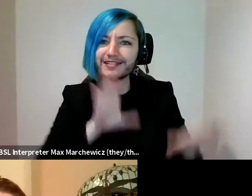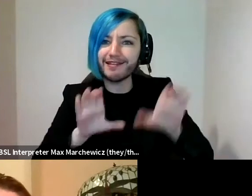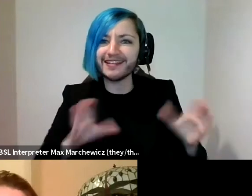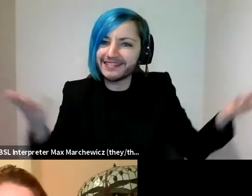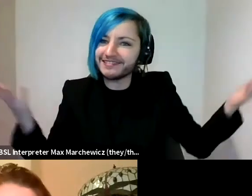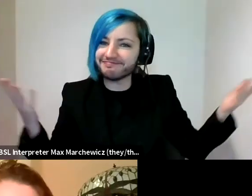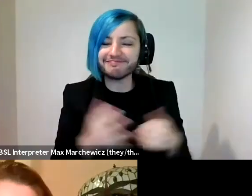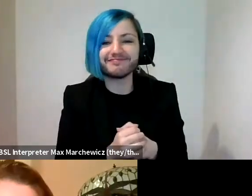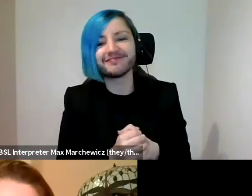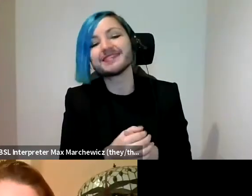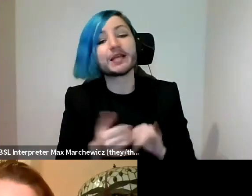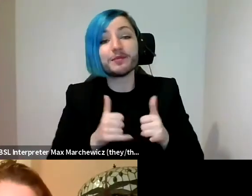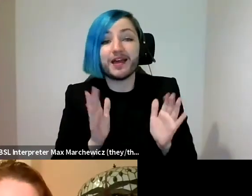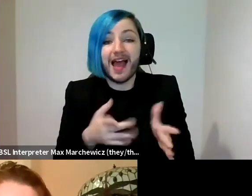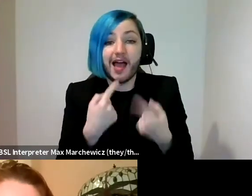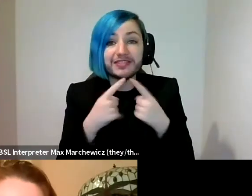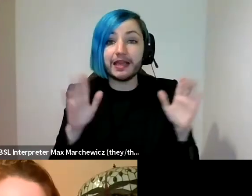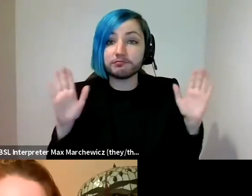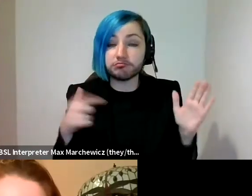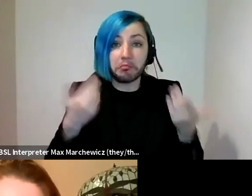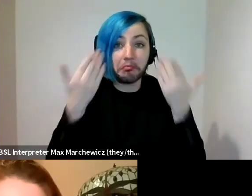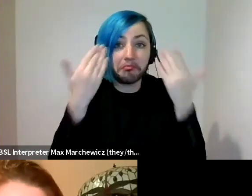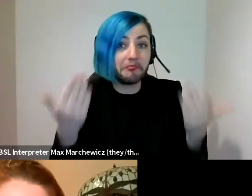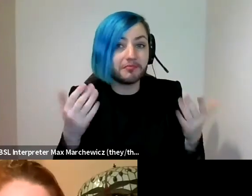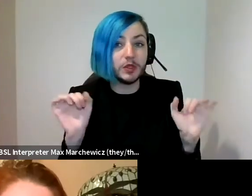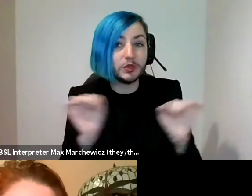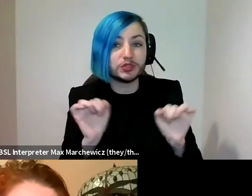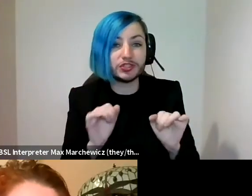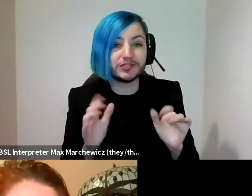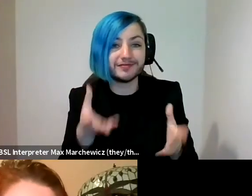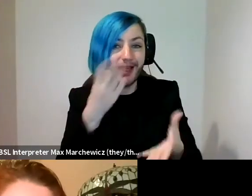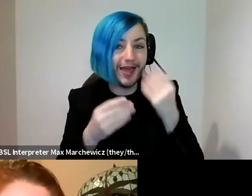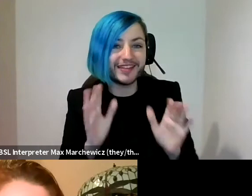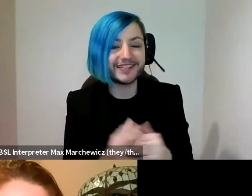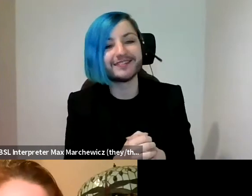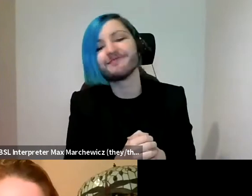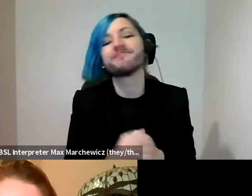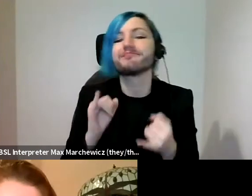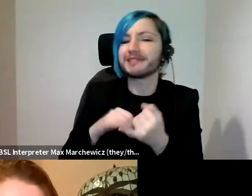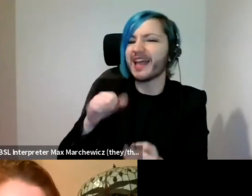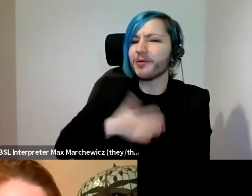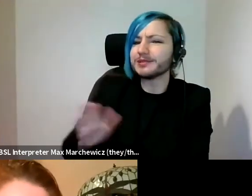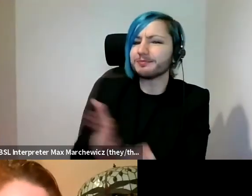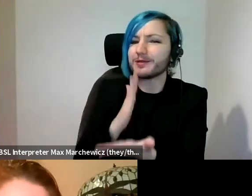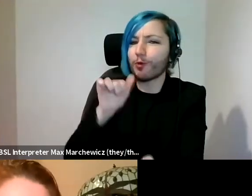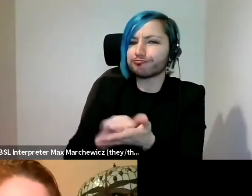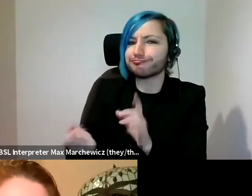to sometimes say that's just not something we've encountered. Just to make sure I answered it correctly. Thank